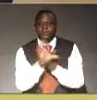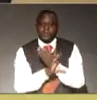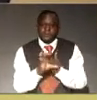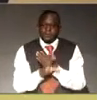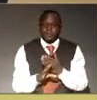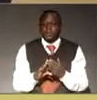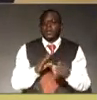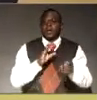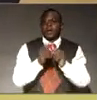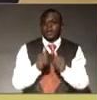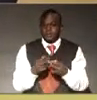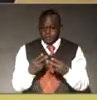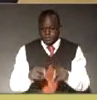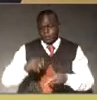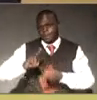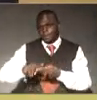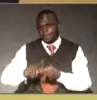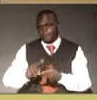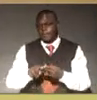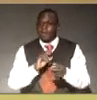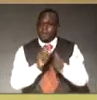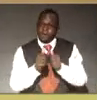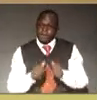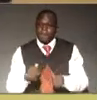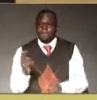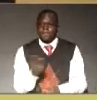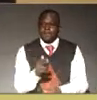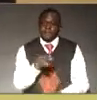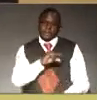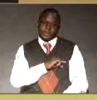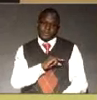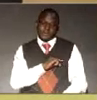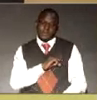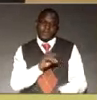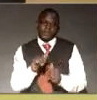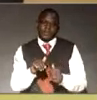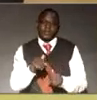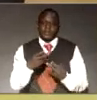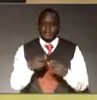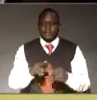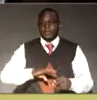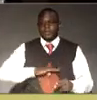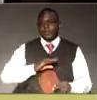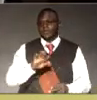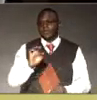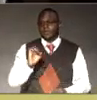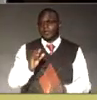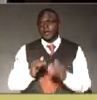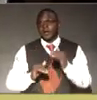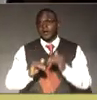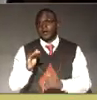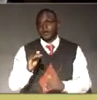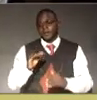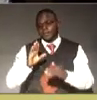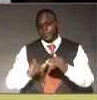The tournament that starts on Friday will feature competition in both genders for players starting at 8 years, with the highest players being